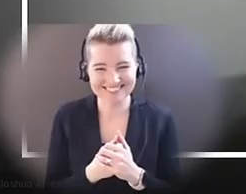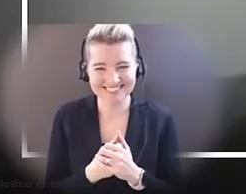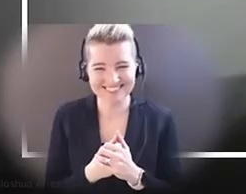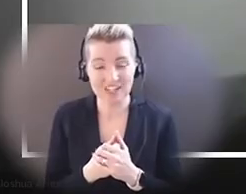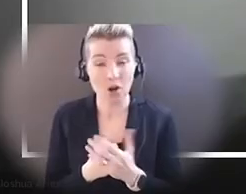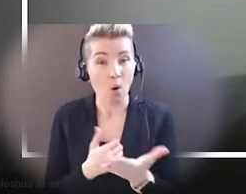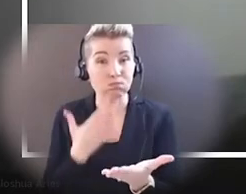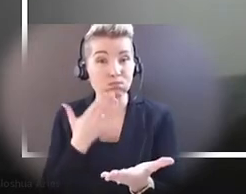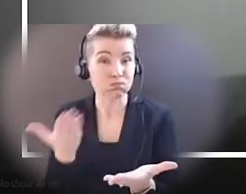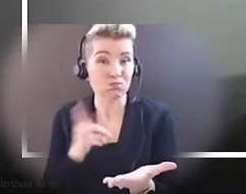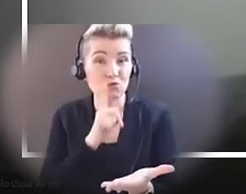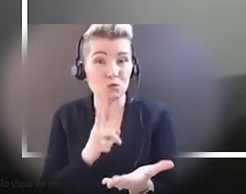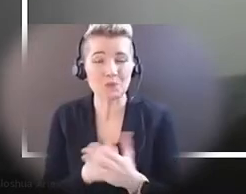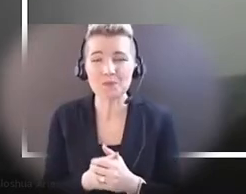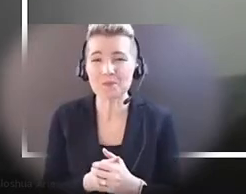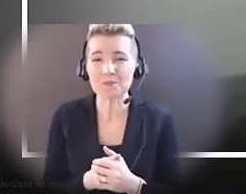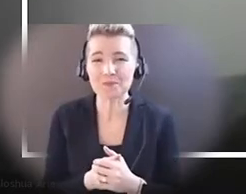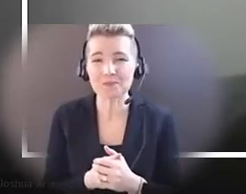Yeah, sure.